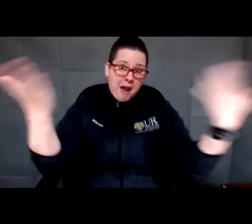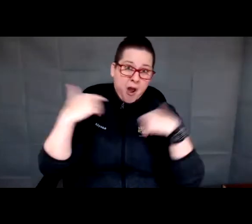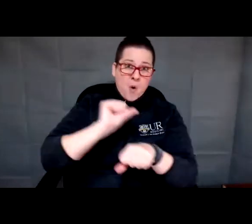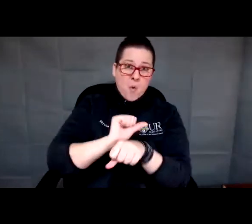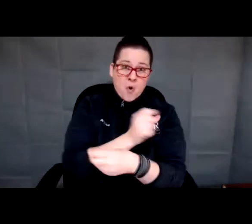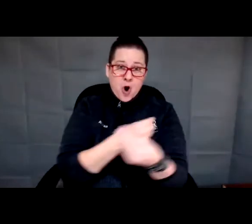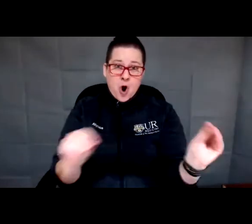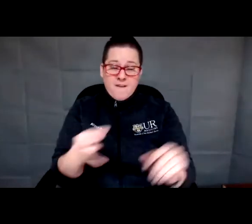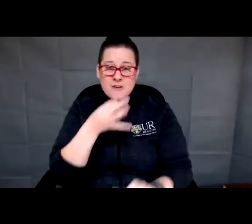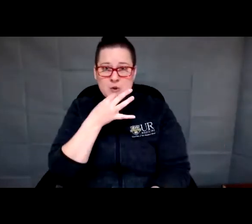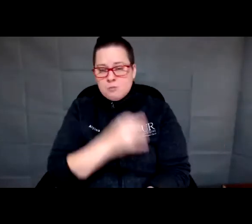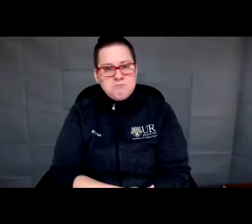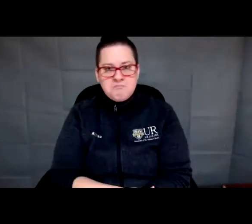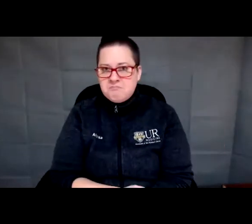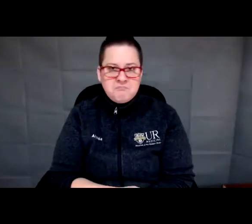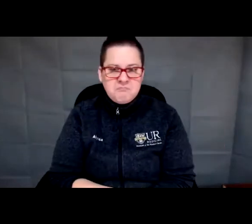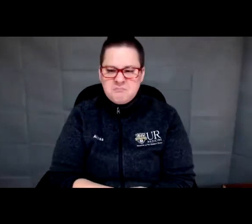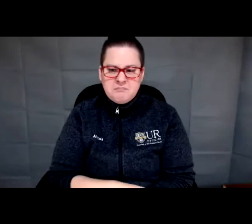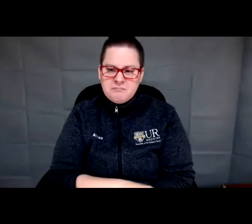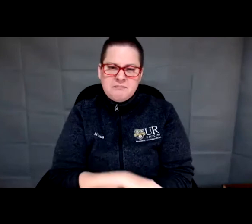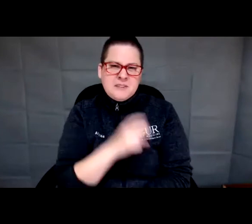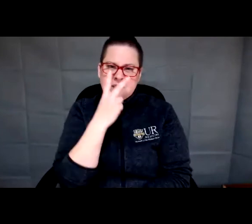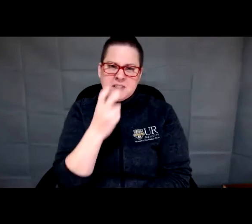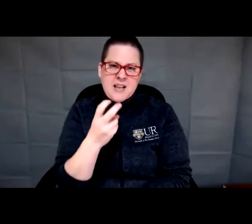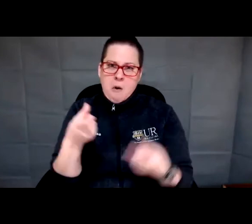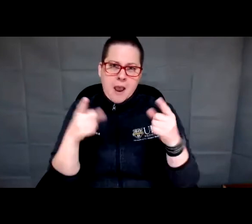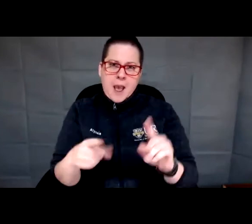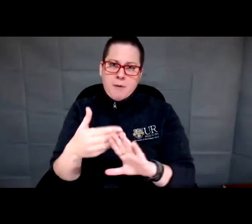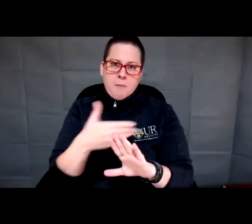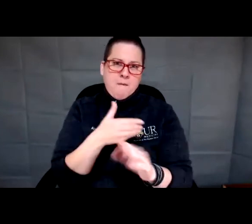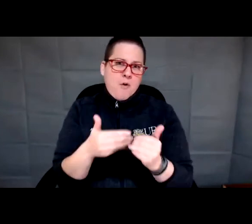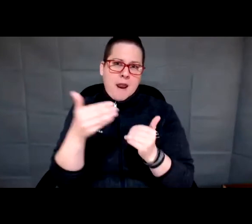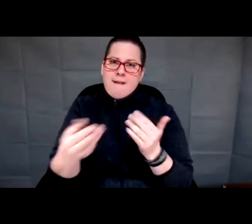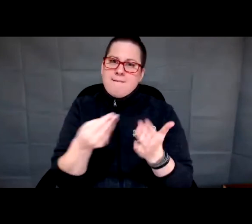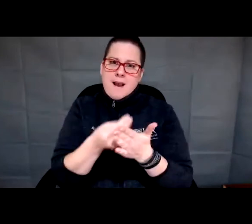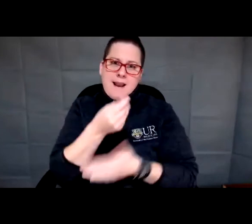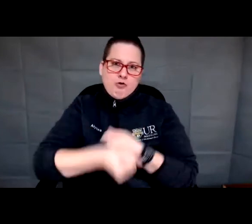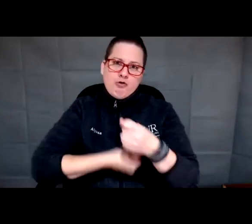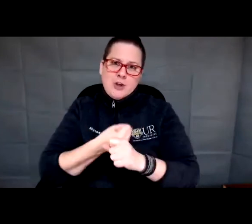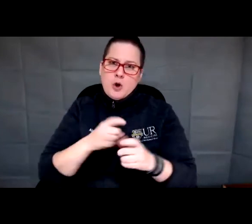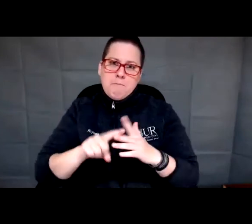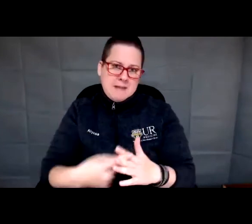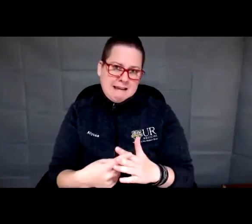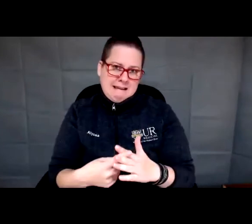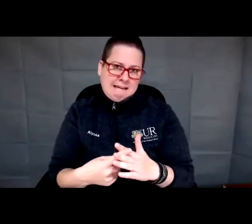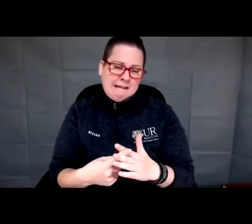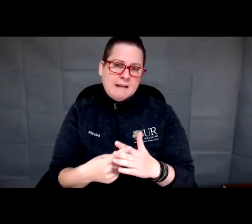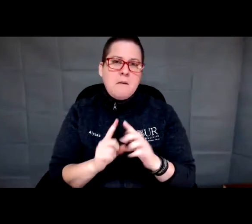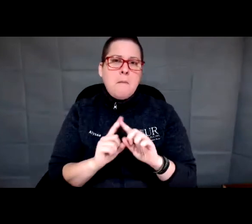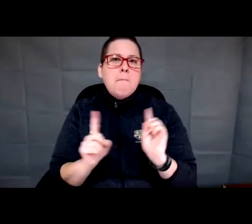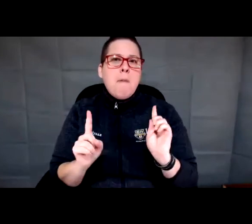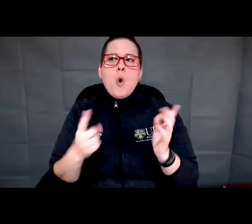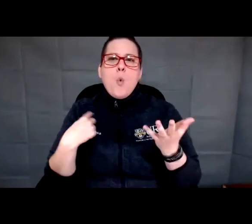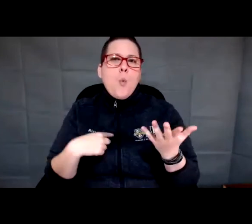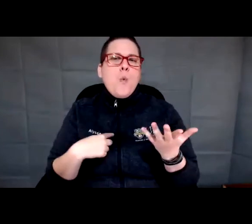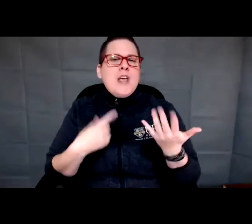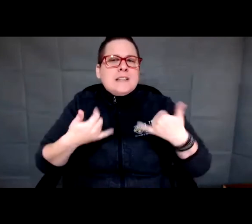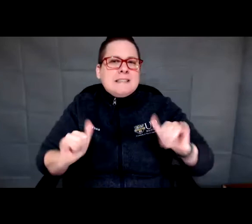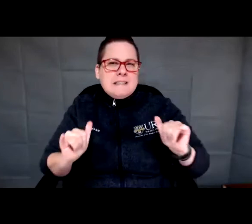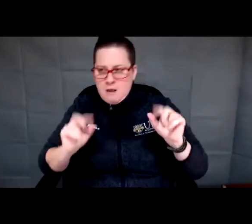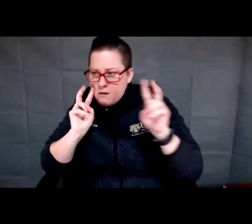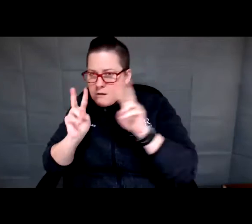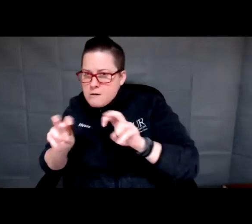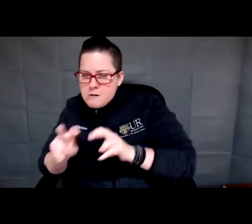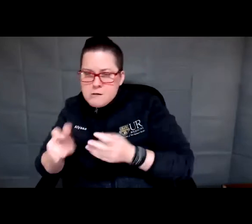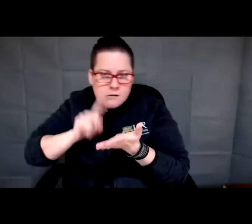work before the next fiscal year. But we are kind of finalizing, looking at all of